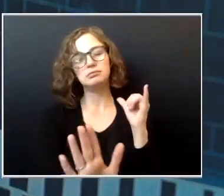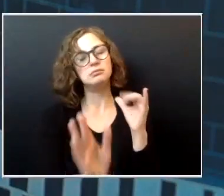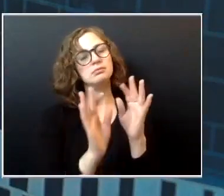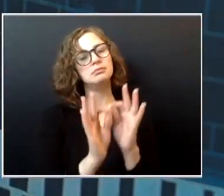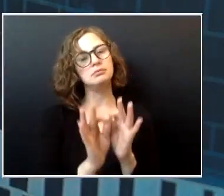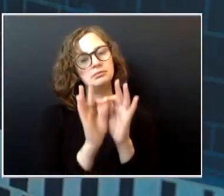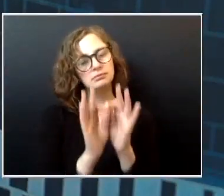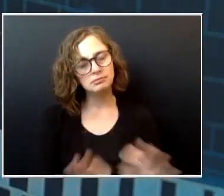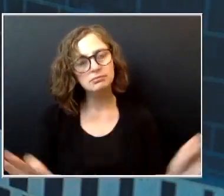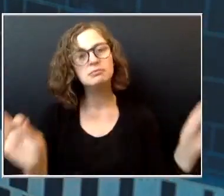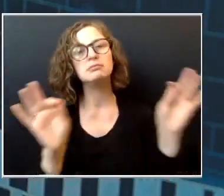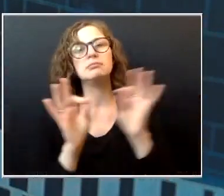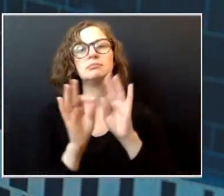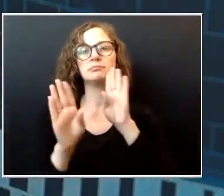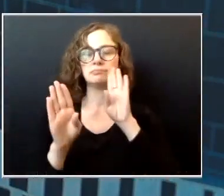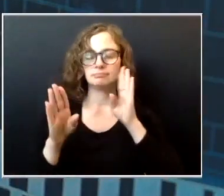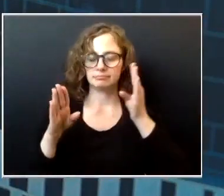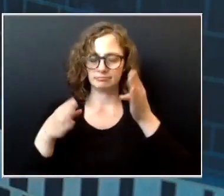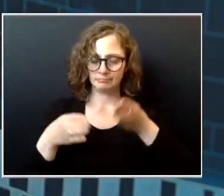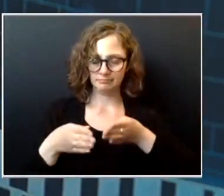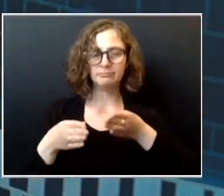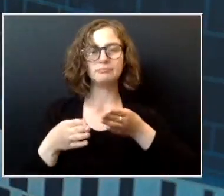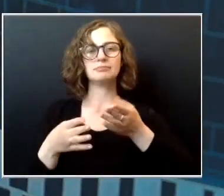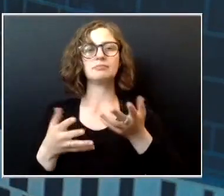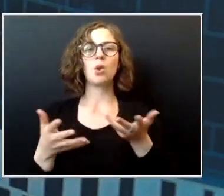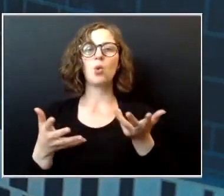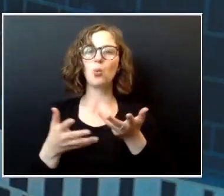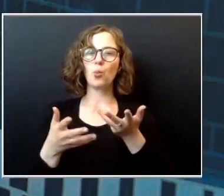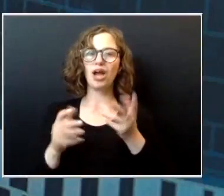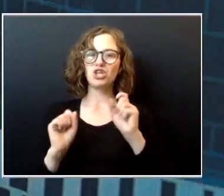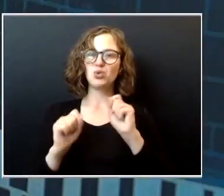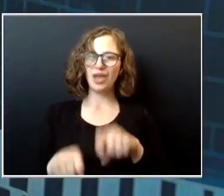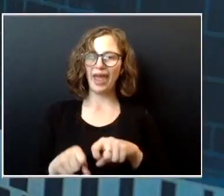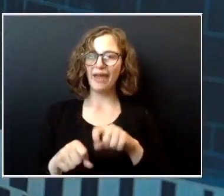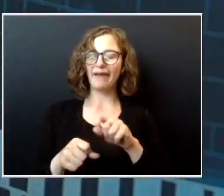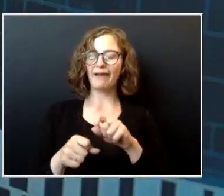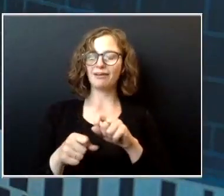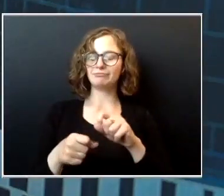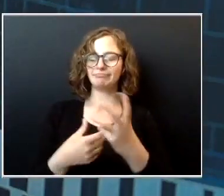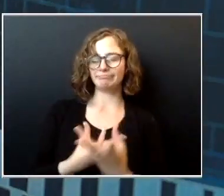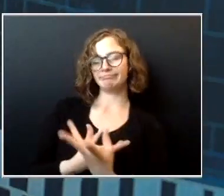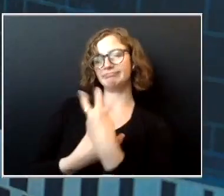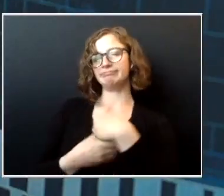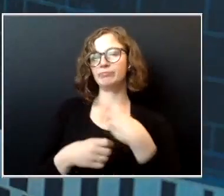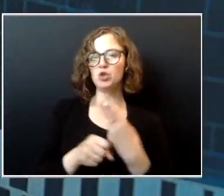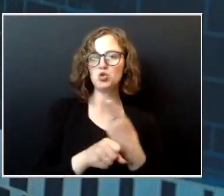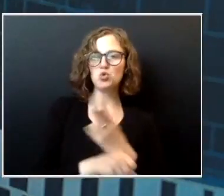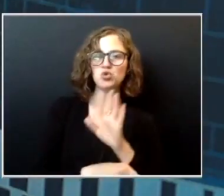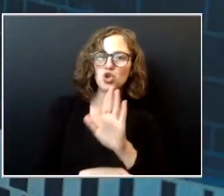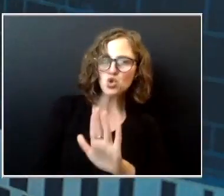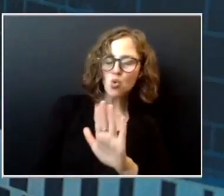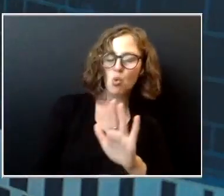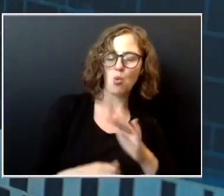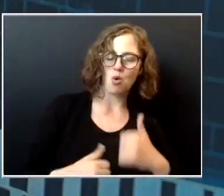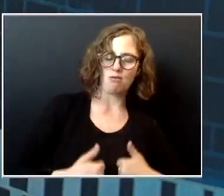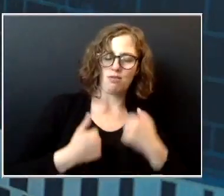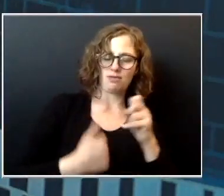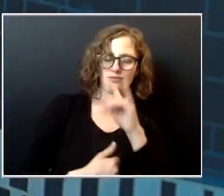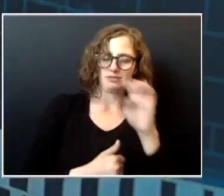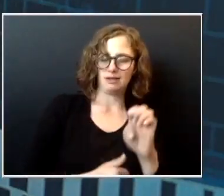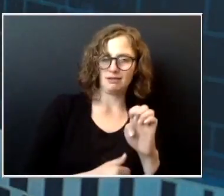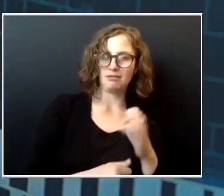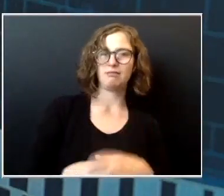focus on what is able to be implemented into your lifestyle. And so if you're, somebody